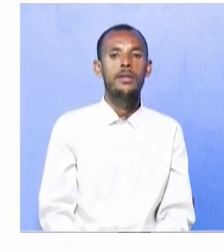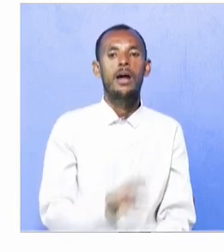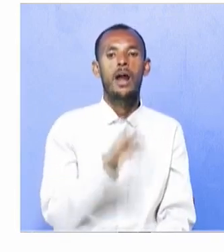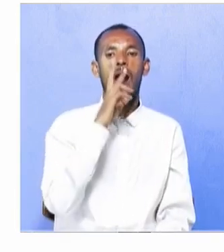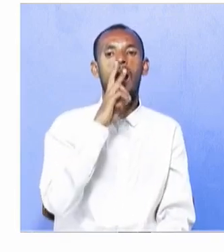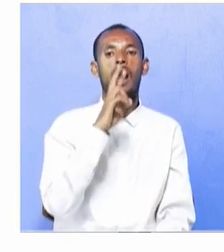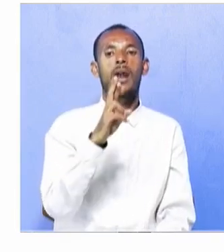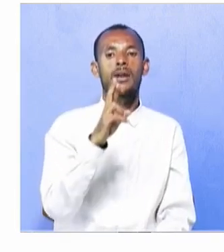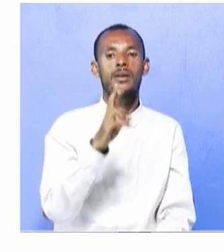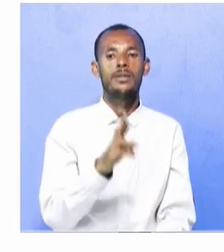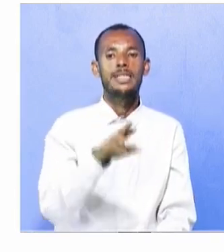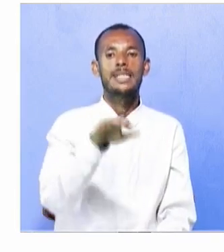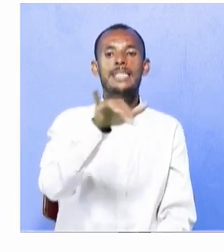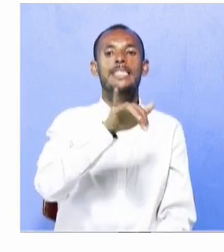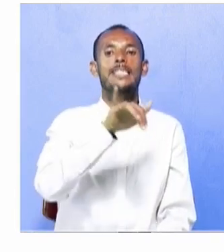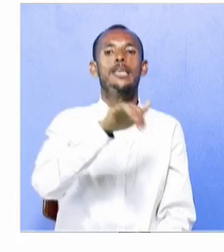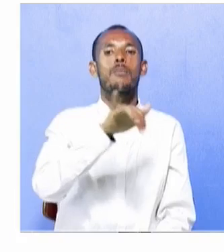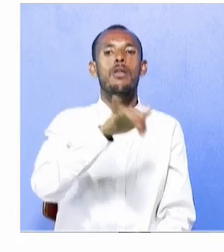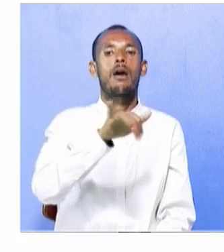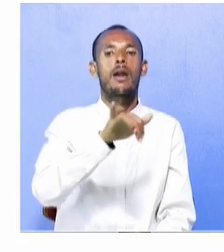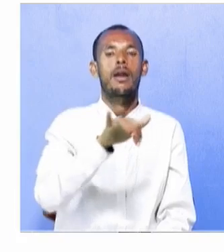are similar